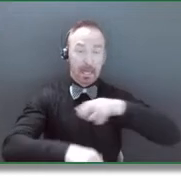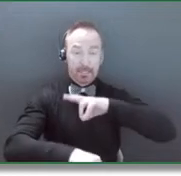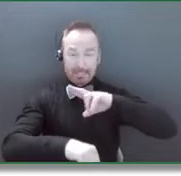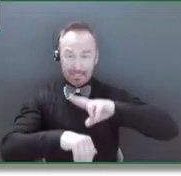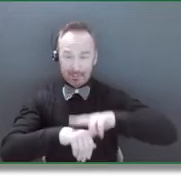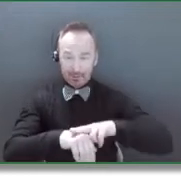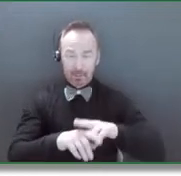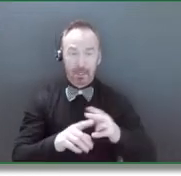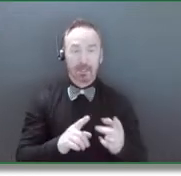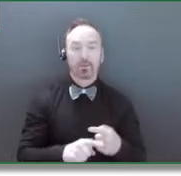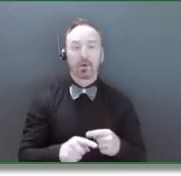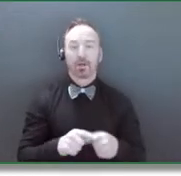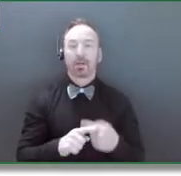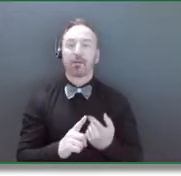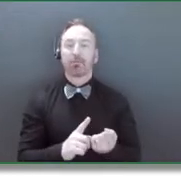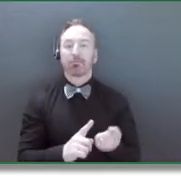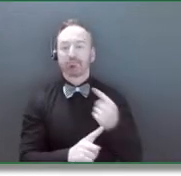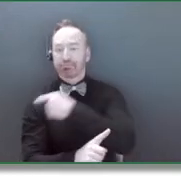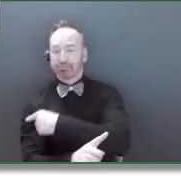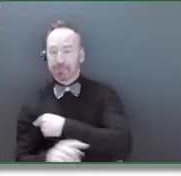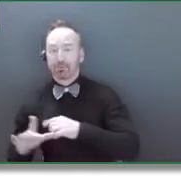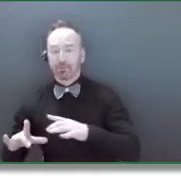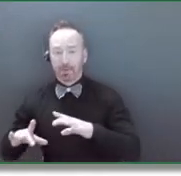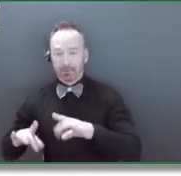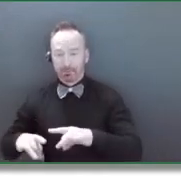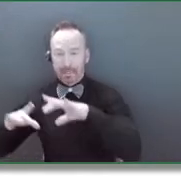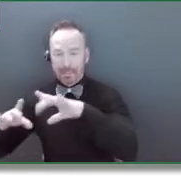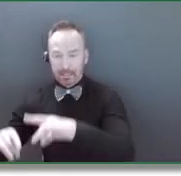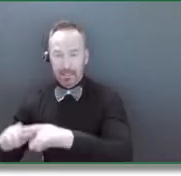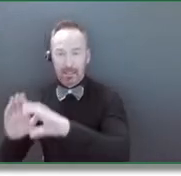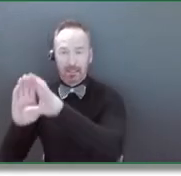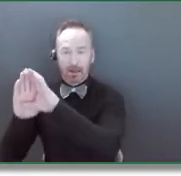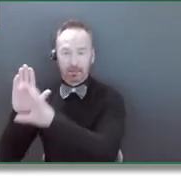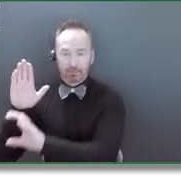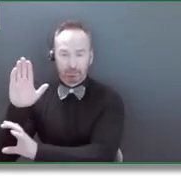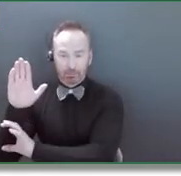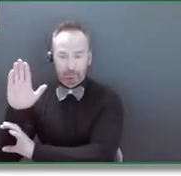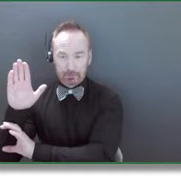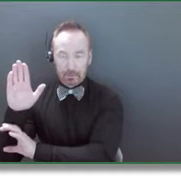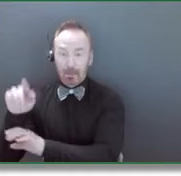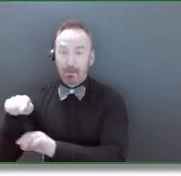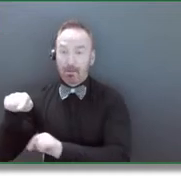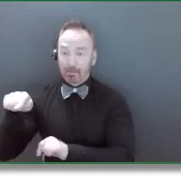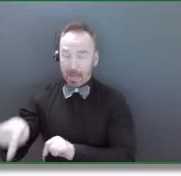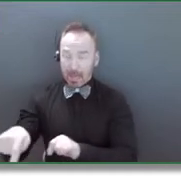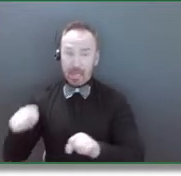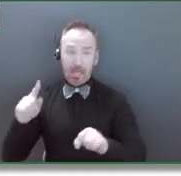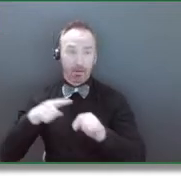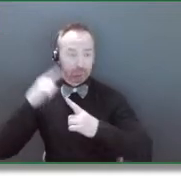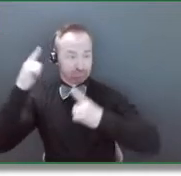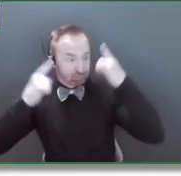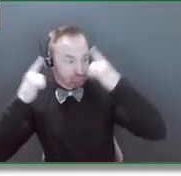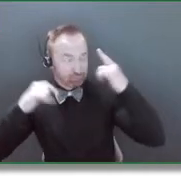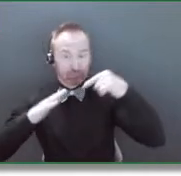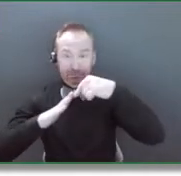the environment really wasn't thought about much at the beginning of the